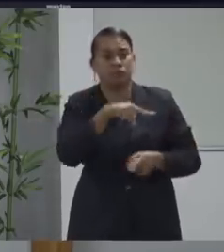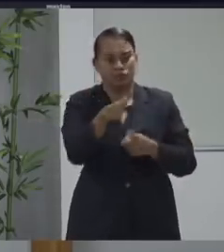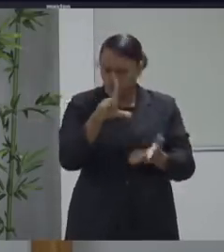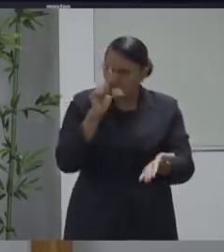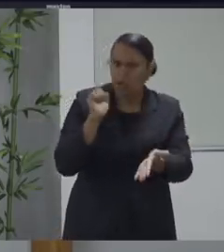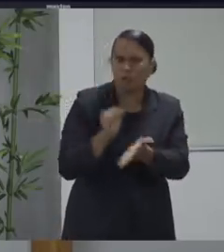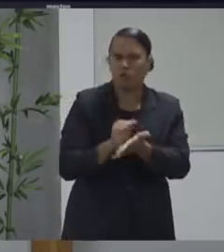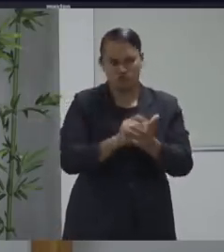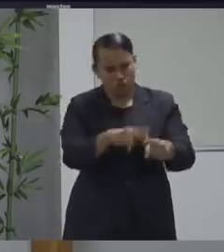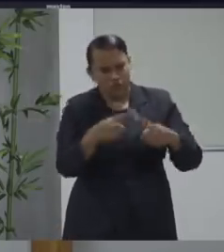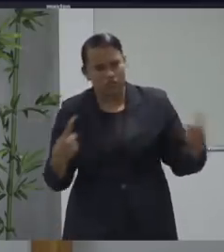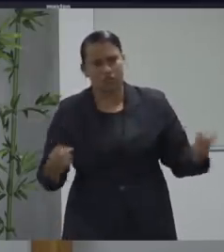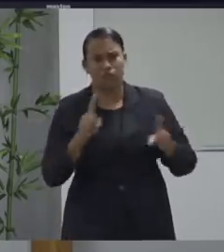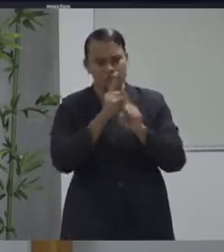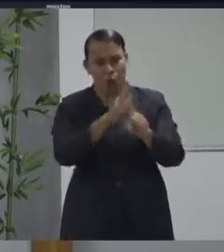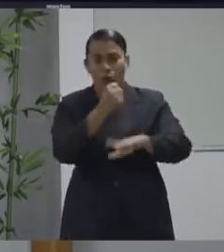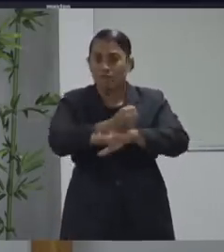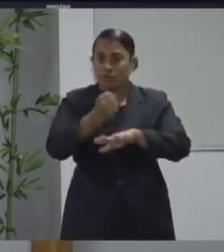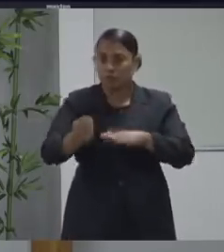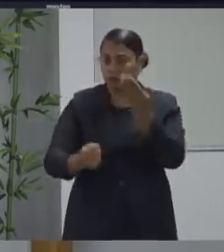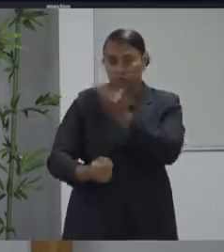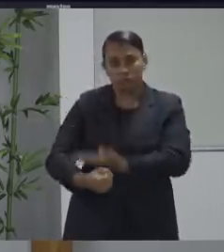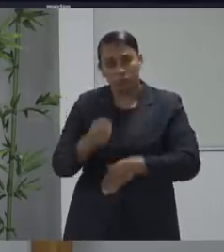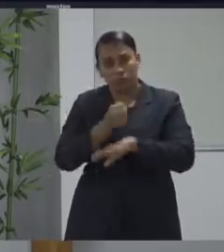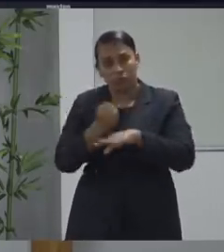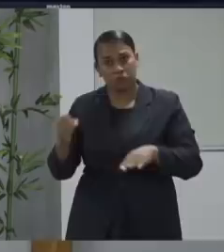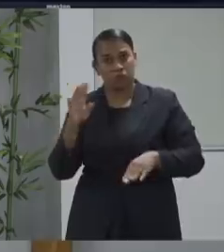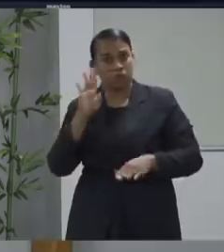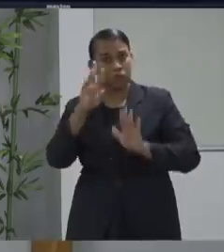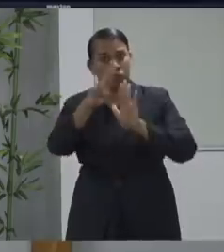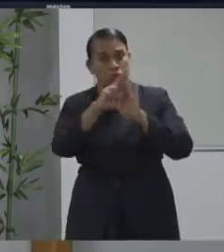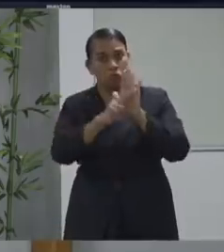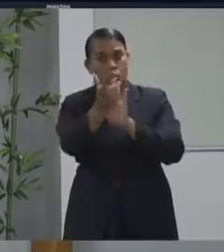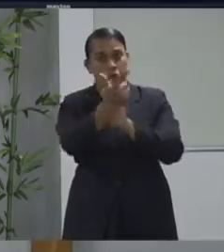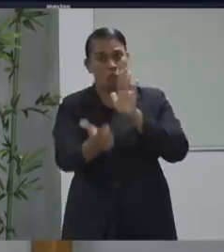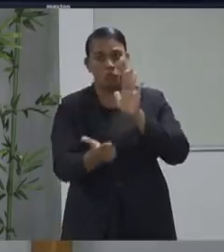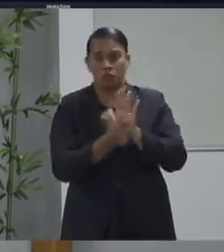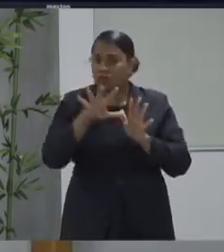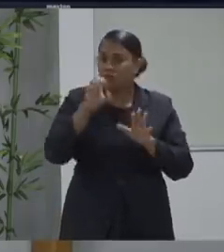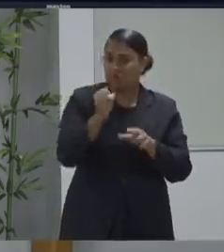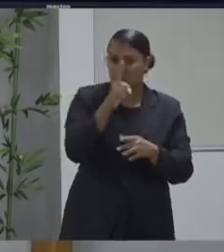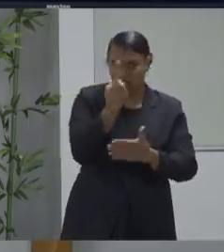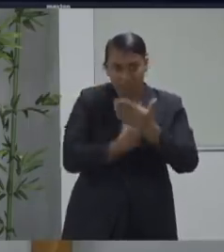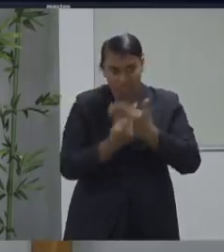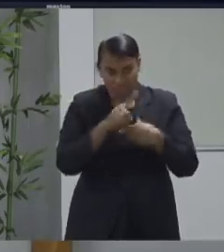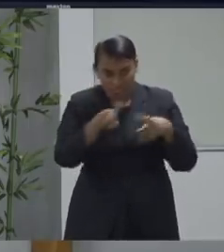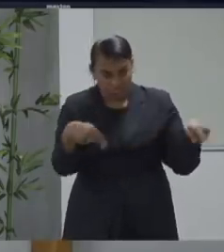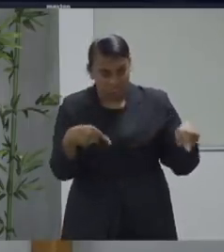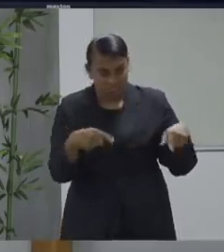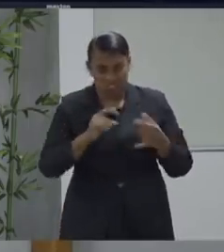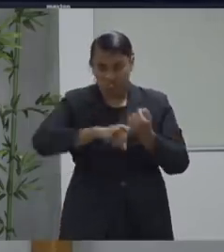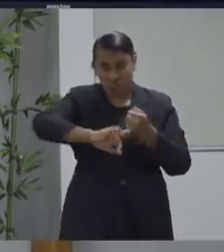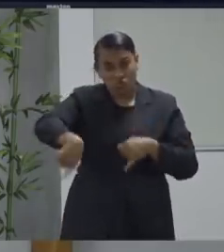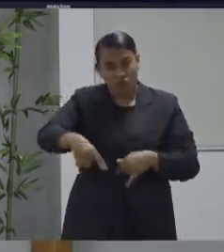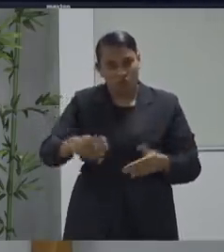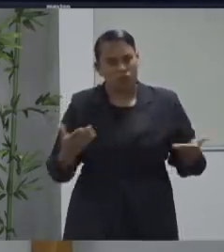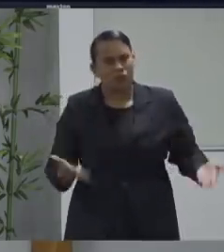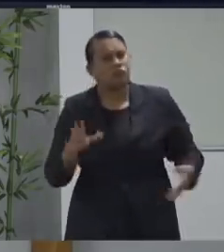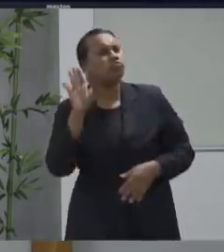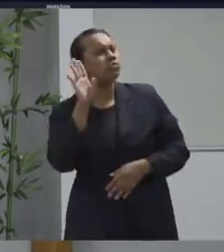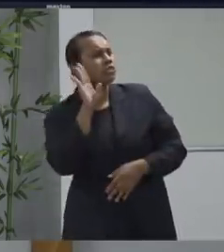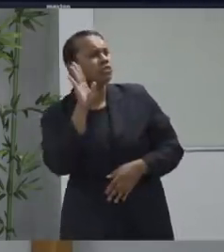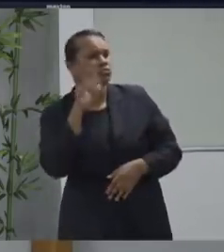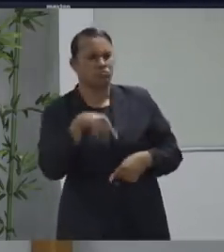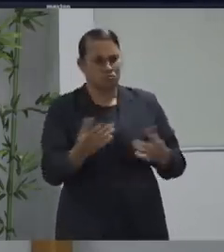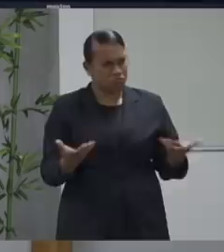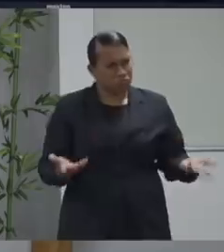and follow government directives. Our first patient in Suvavou, for example, did what the rules demanded and